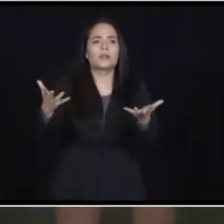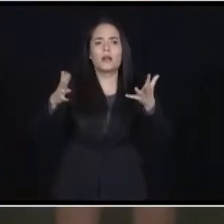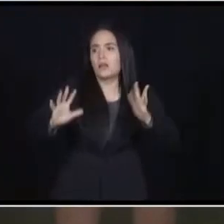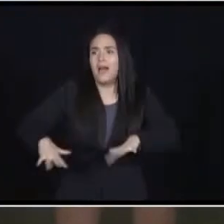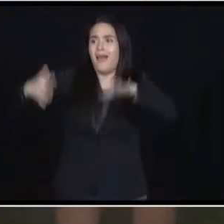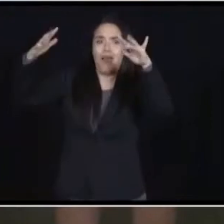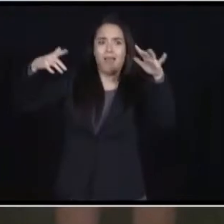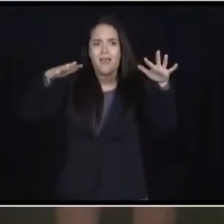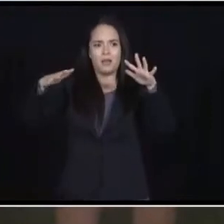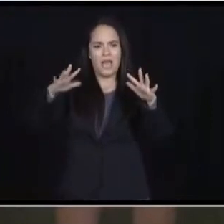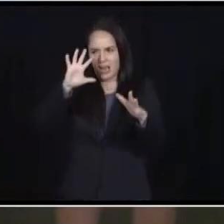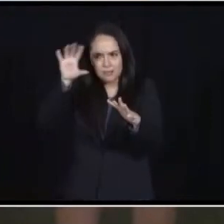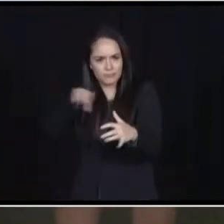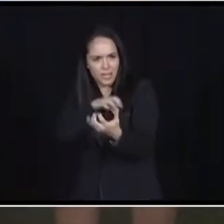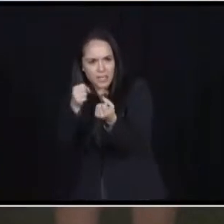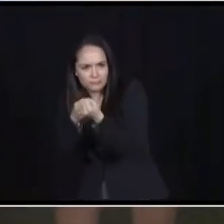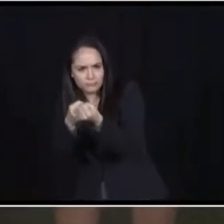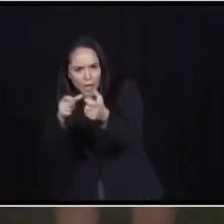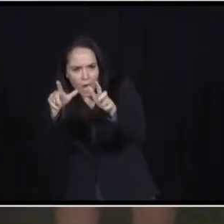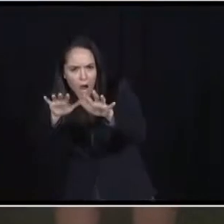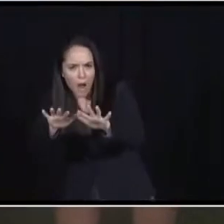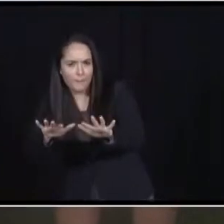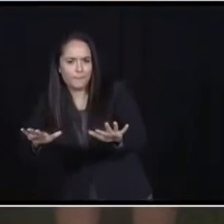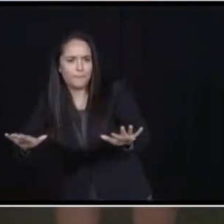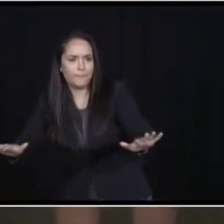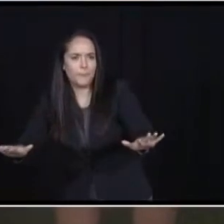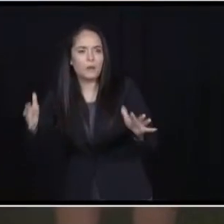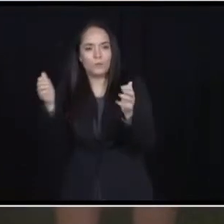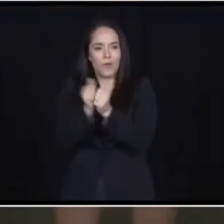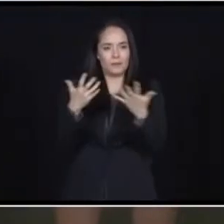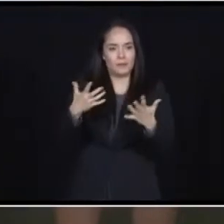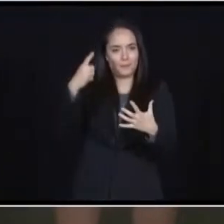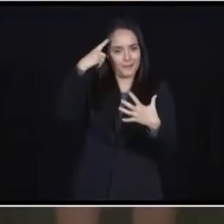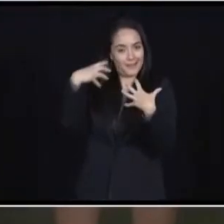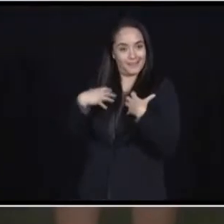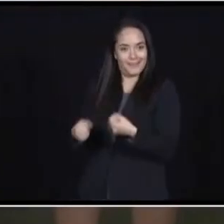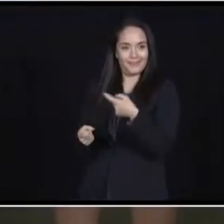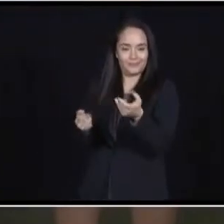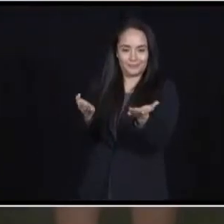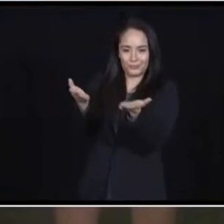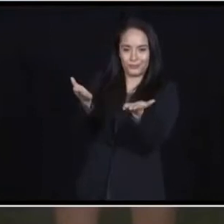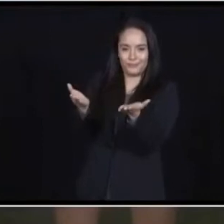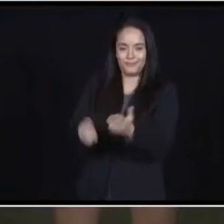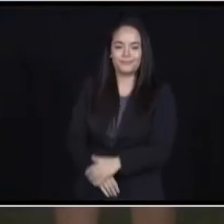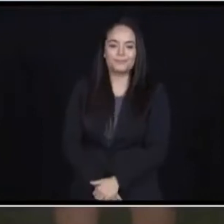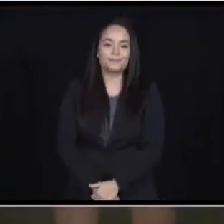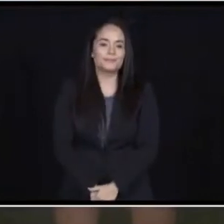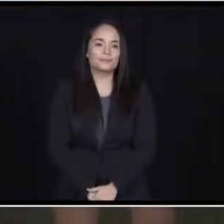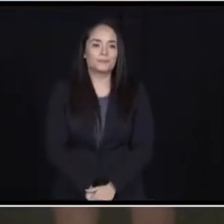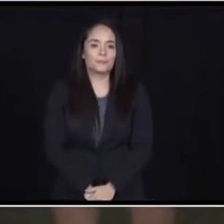with the mental health services they need. Police officers are always there to protect our communities,